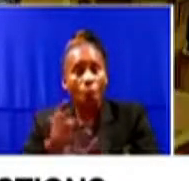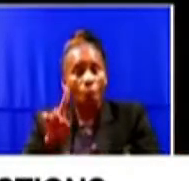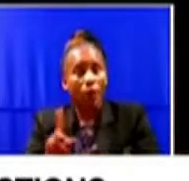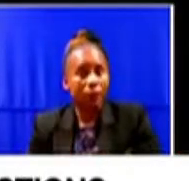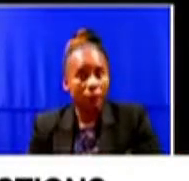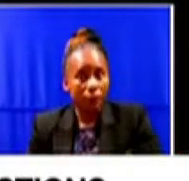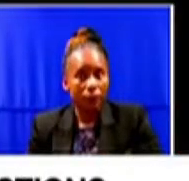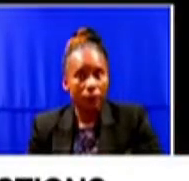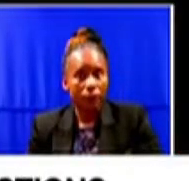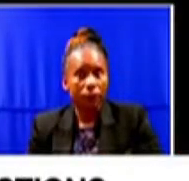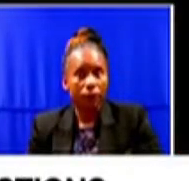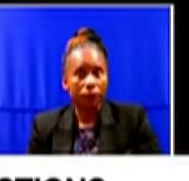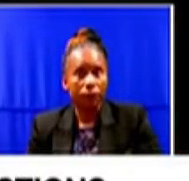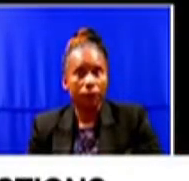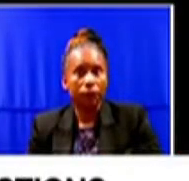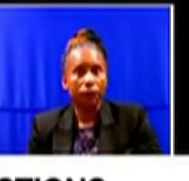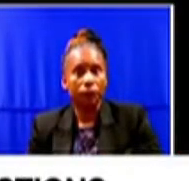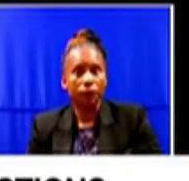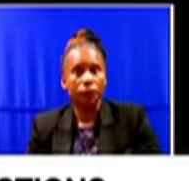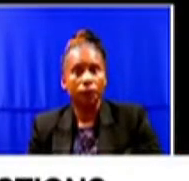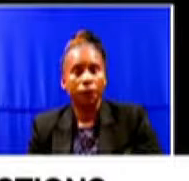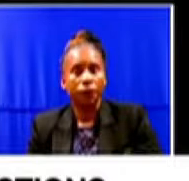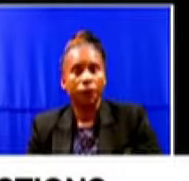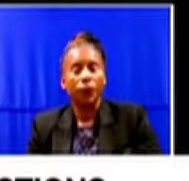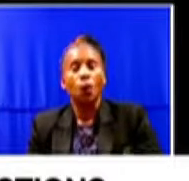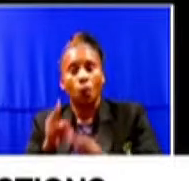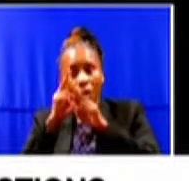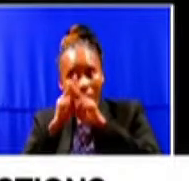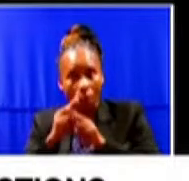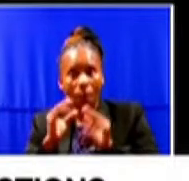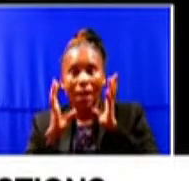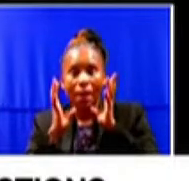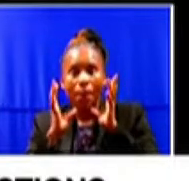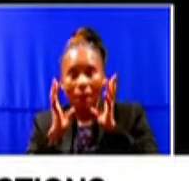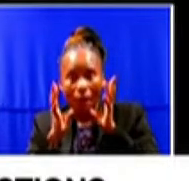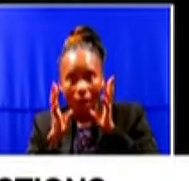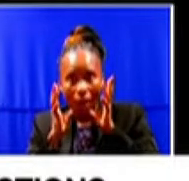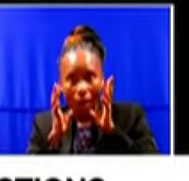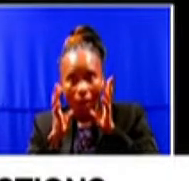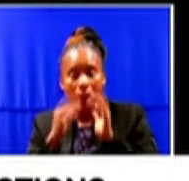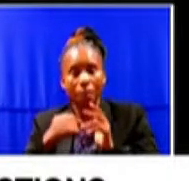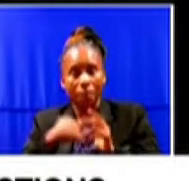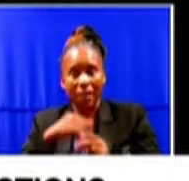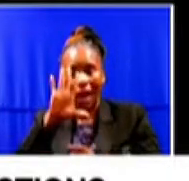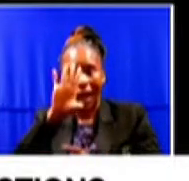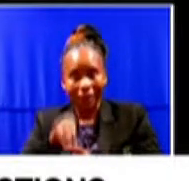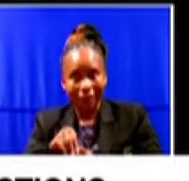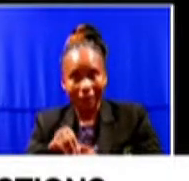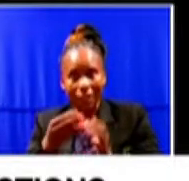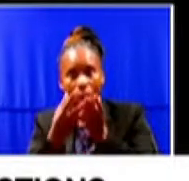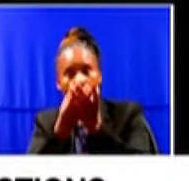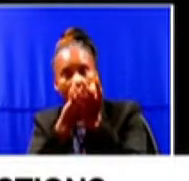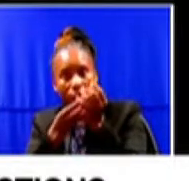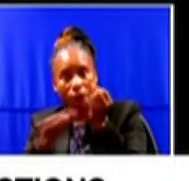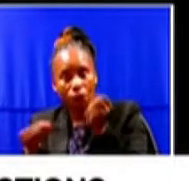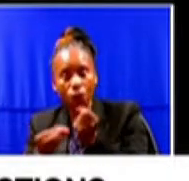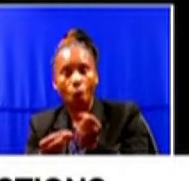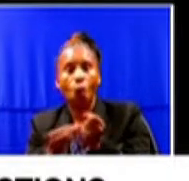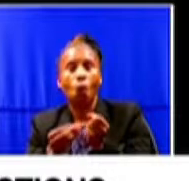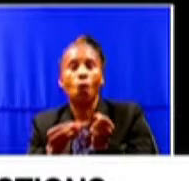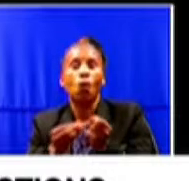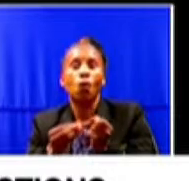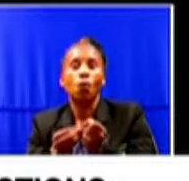a presiding officer is asking you to withdraw a statement that casts aspersion according to